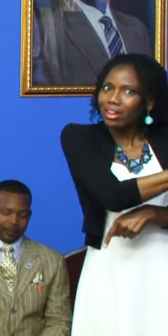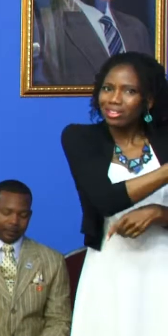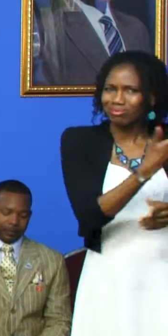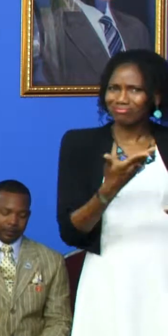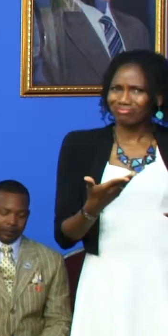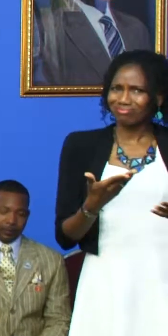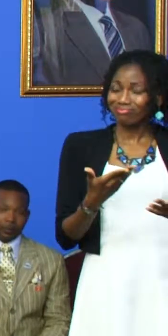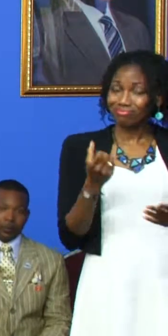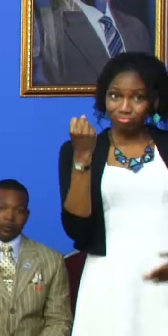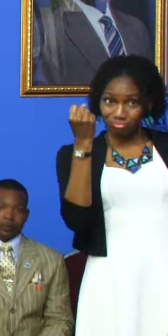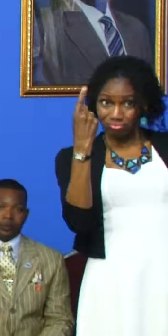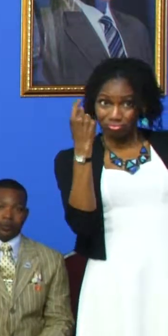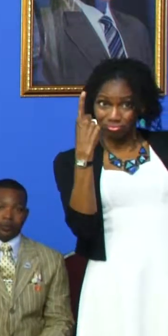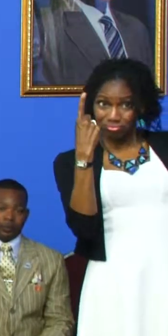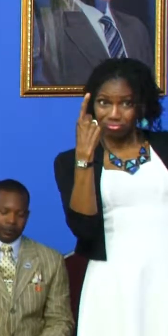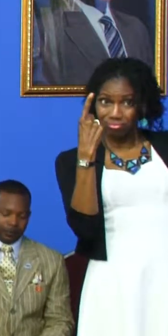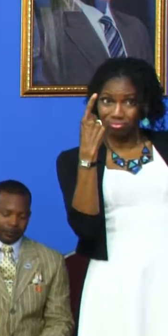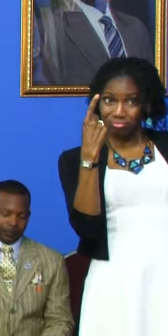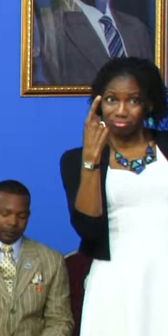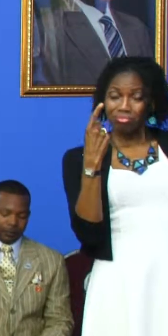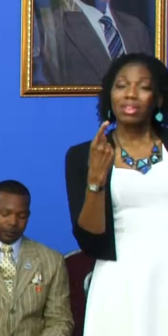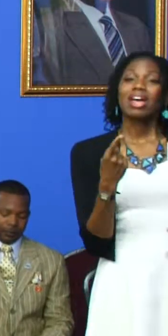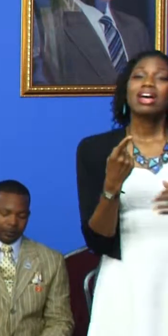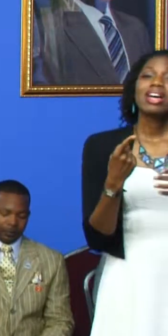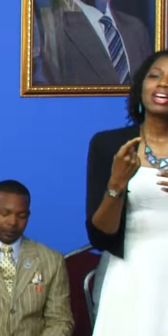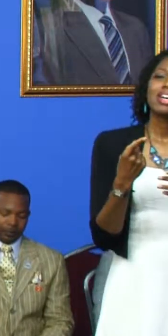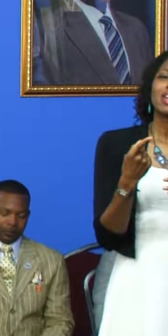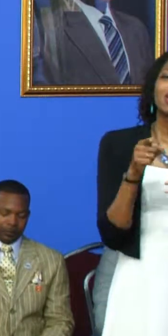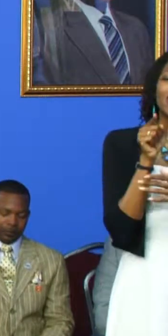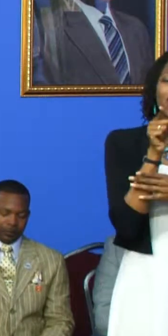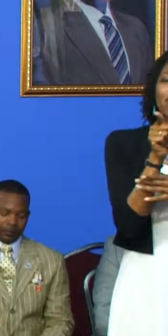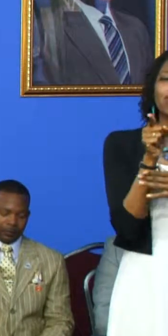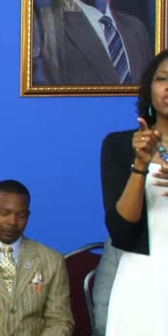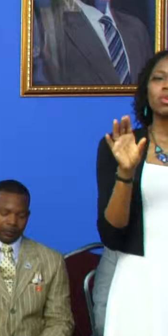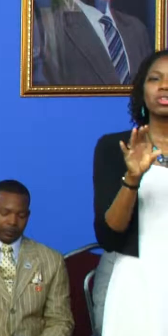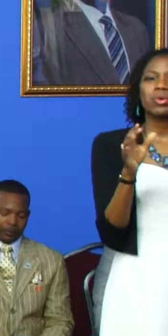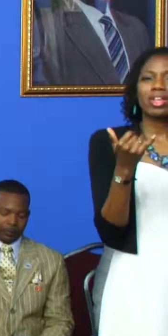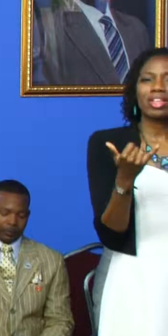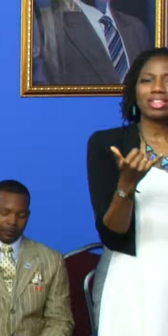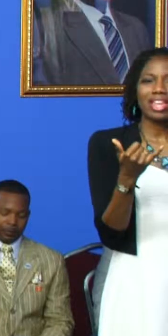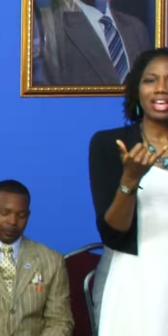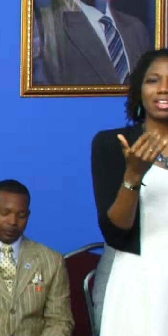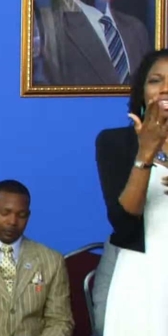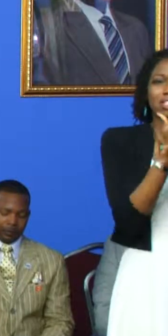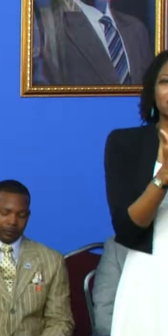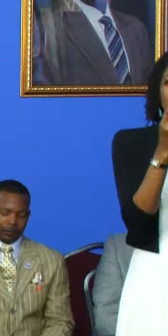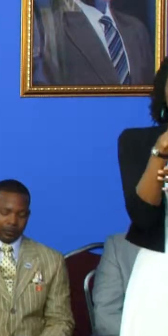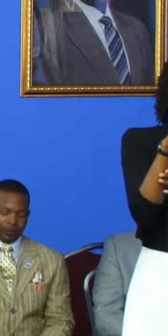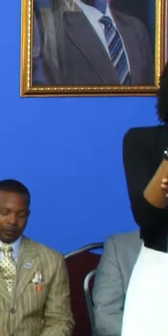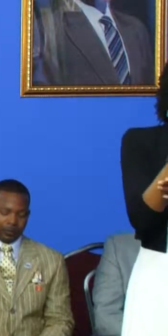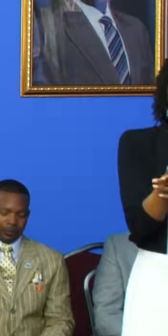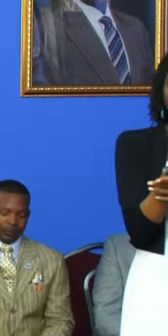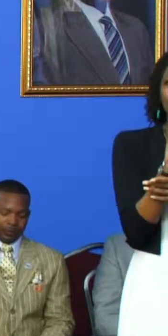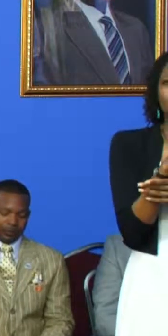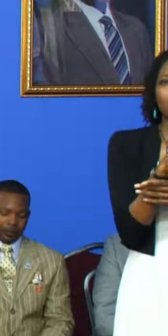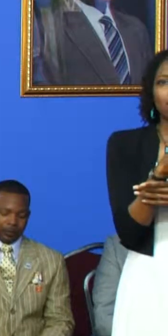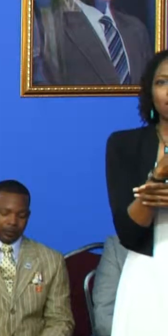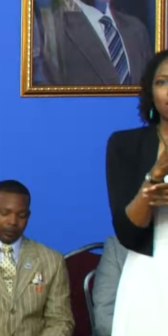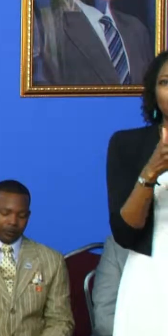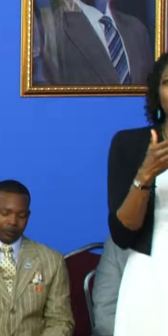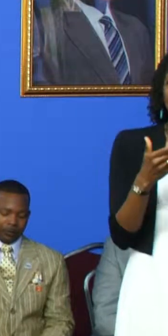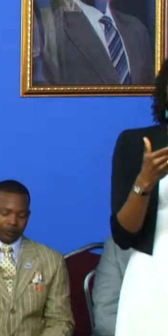through. Hello? And they got y'all with that right now. A lot of y'all caught up in these soap